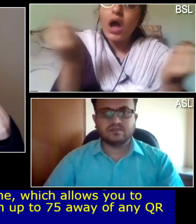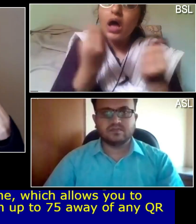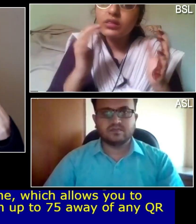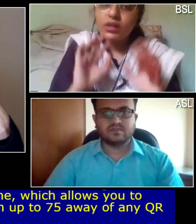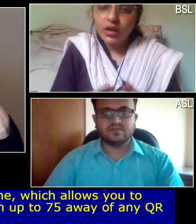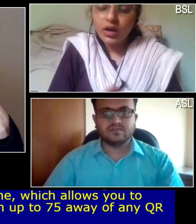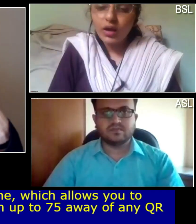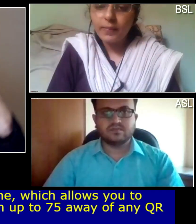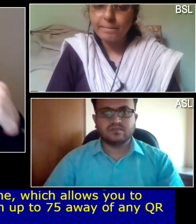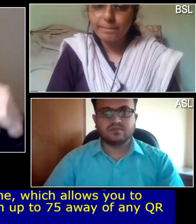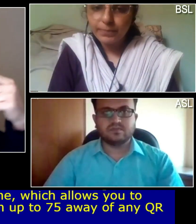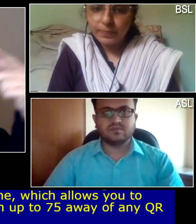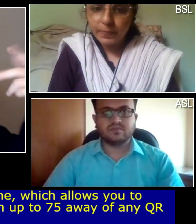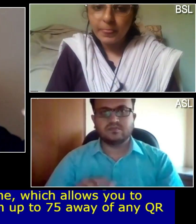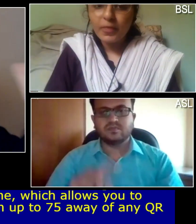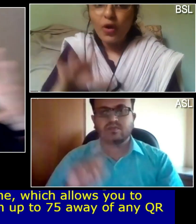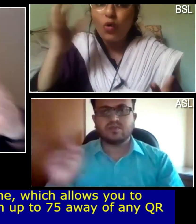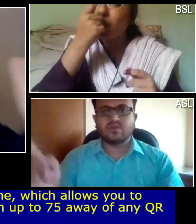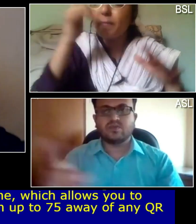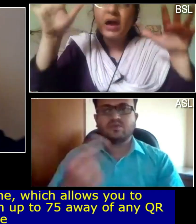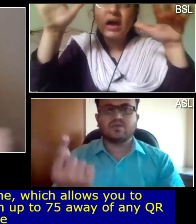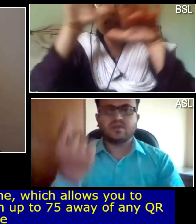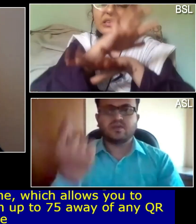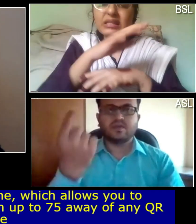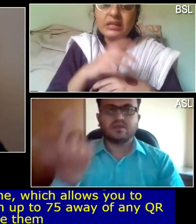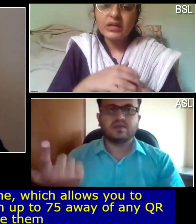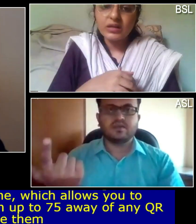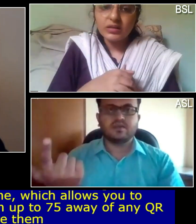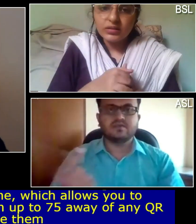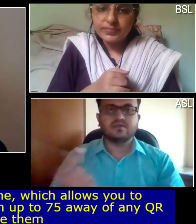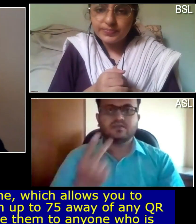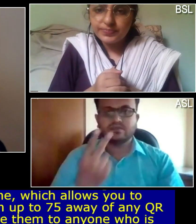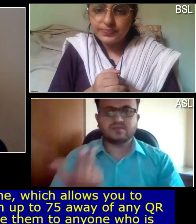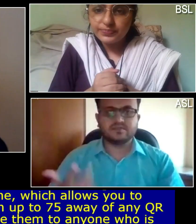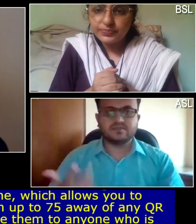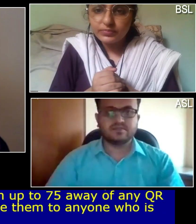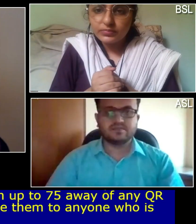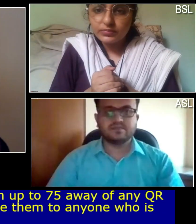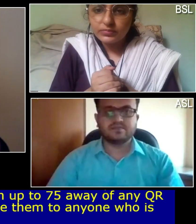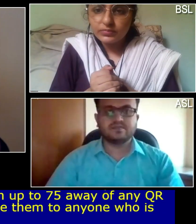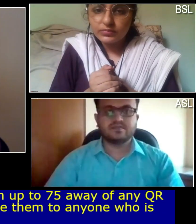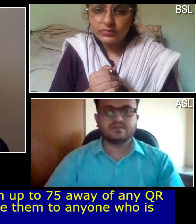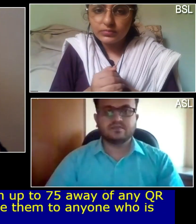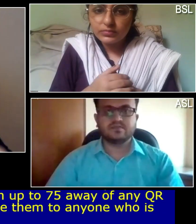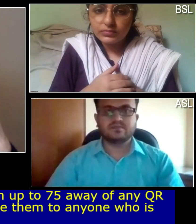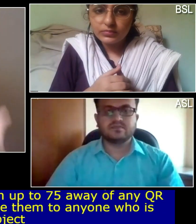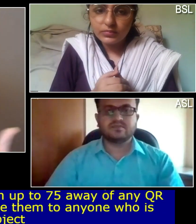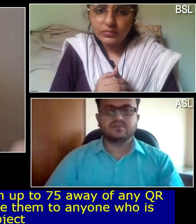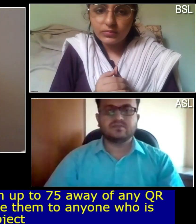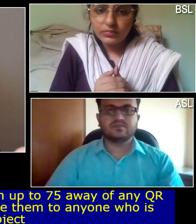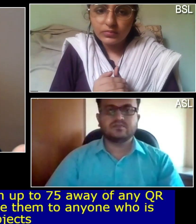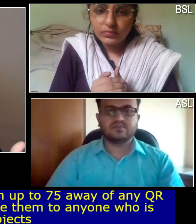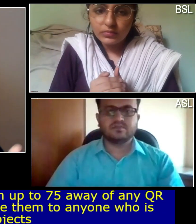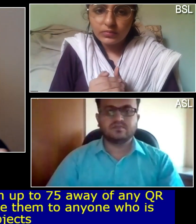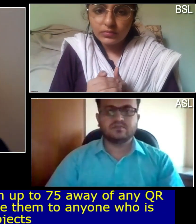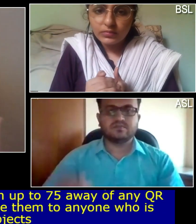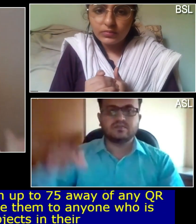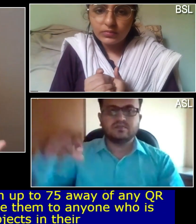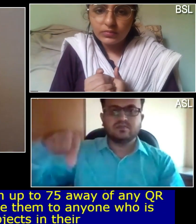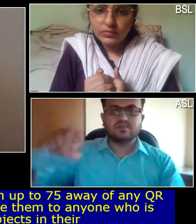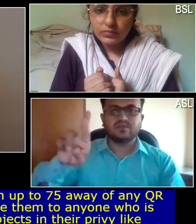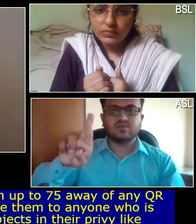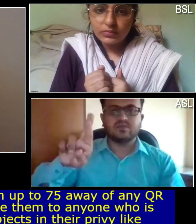is non-visual. So they know what objects in their periphery, like this QR code on my t-shirt, is available to you to